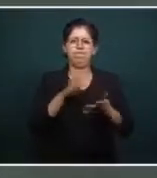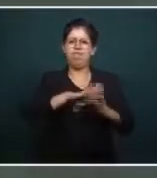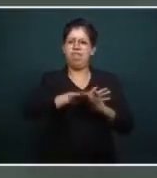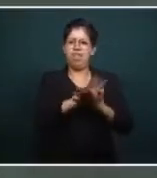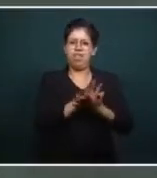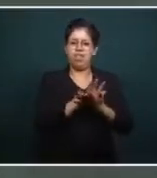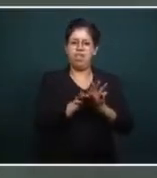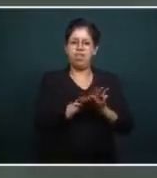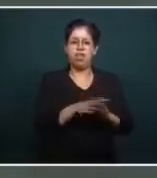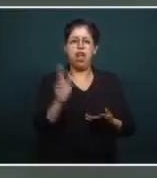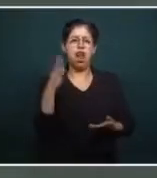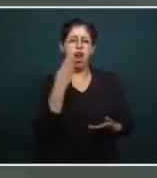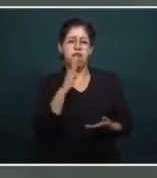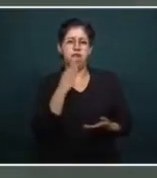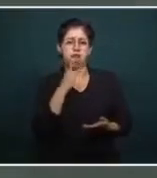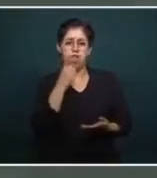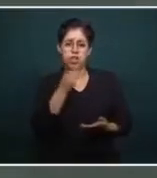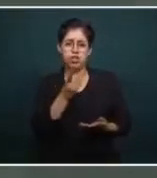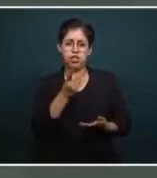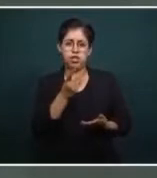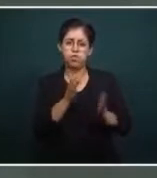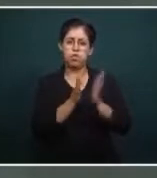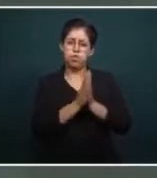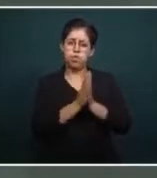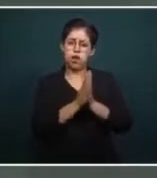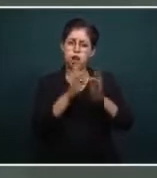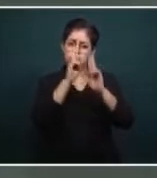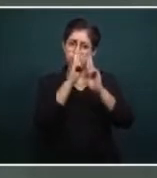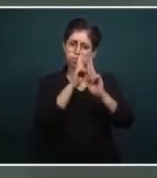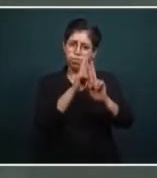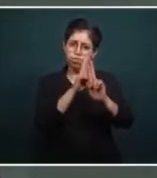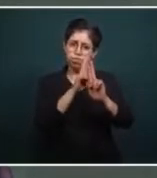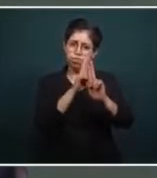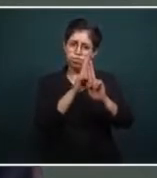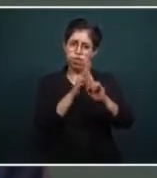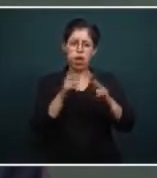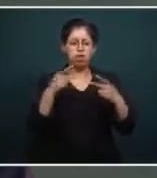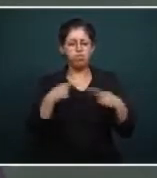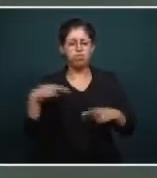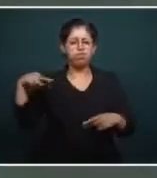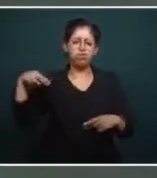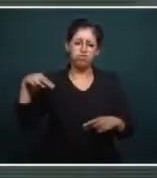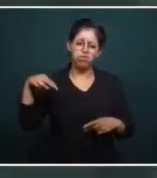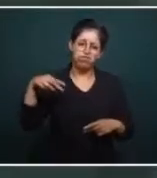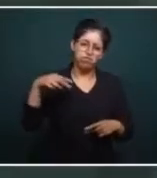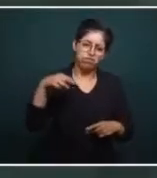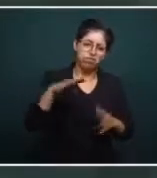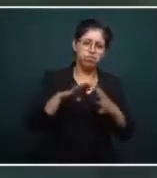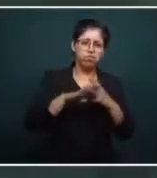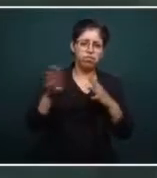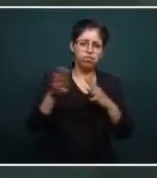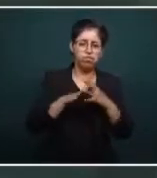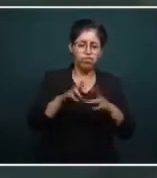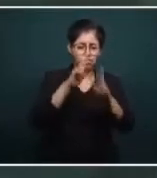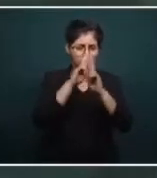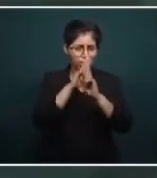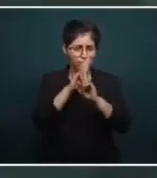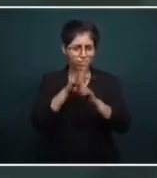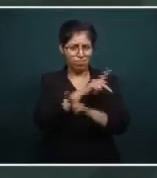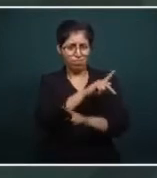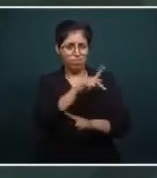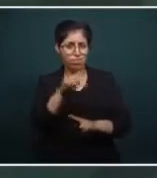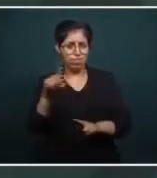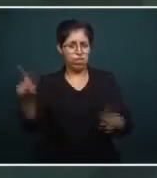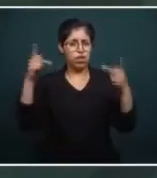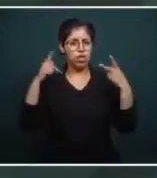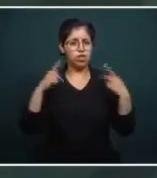escrito bad, en la Biblia, like the Bible says, al forastero. to the foreigner, Tratar bien a to todos treat los all seres well, humanos.